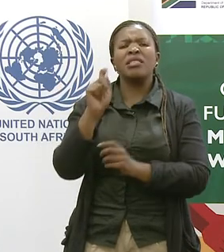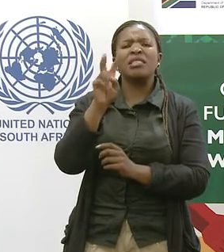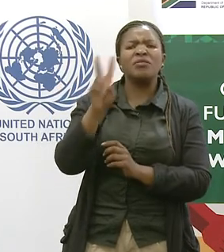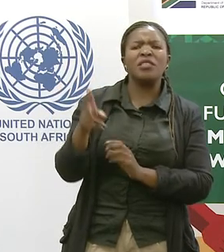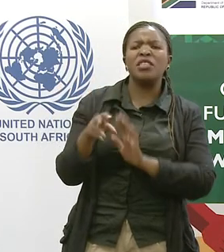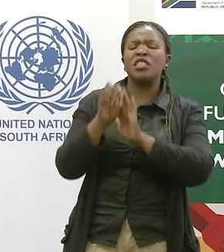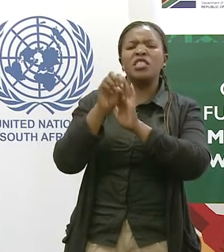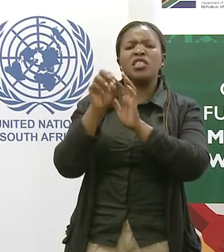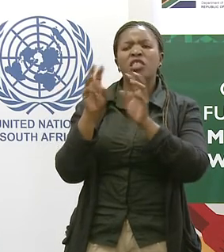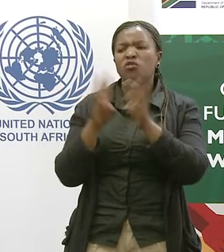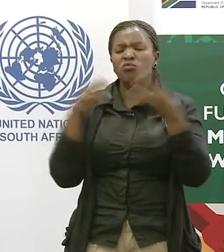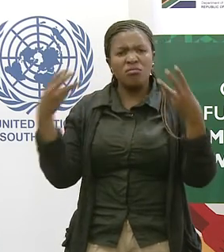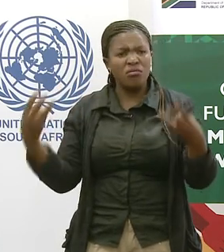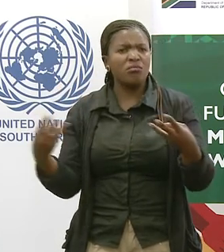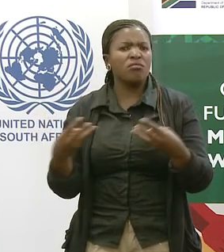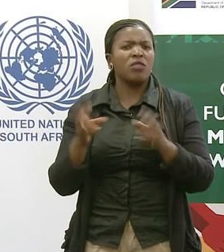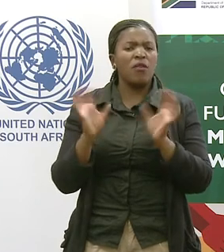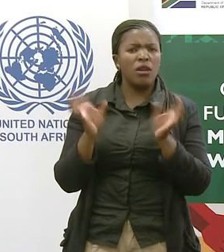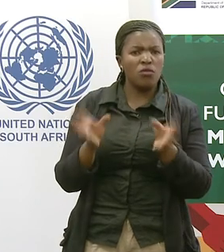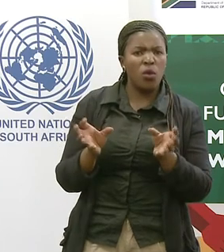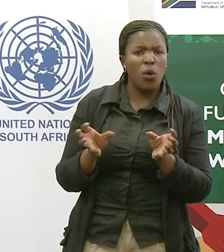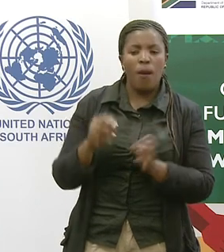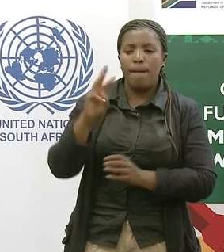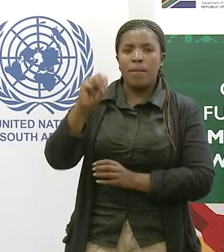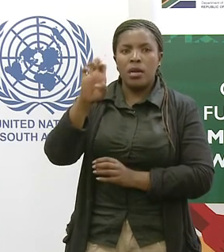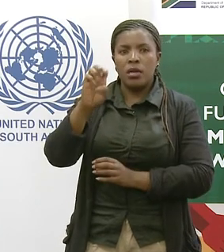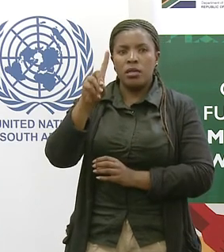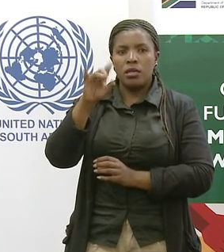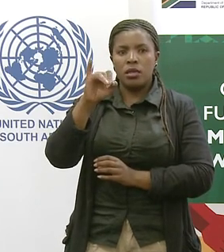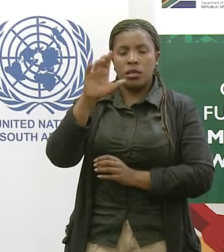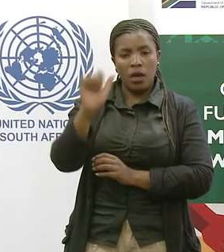the board. I'm just trying to touch on those, but lastly to say,